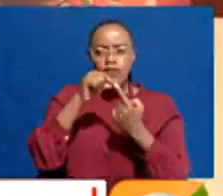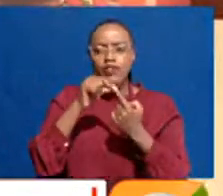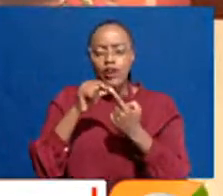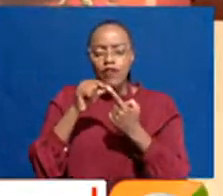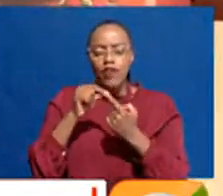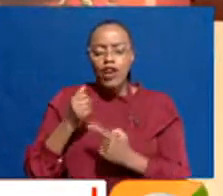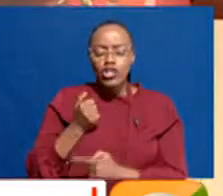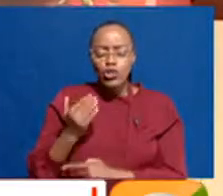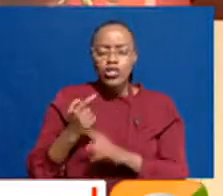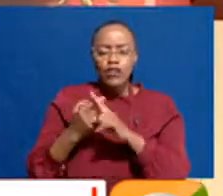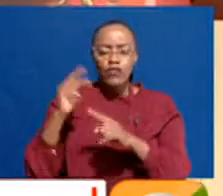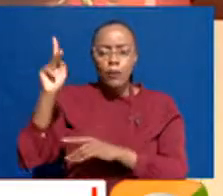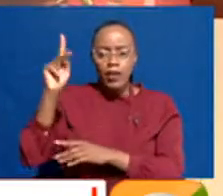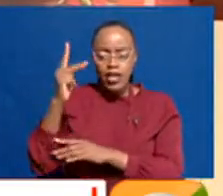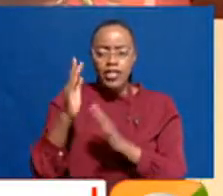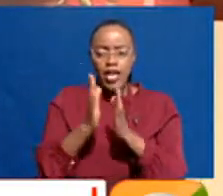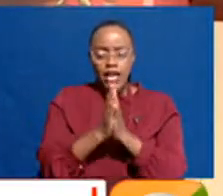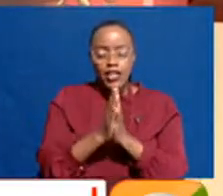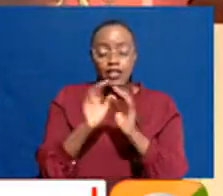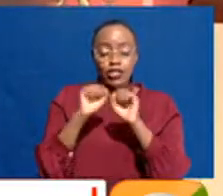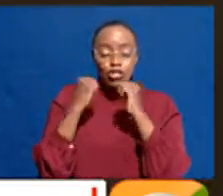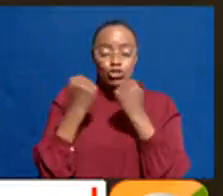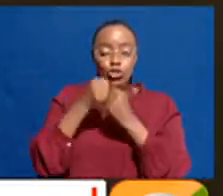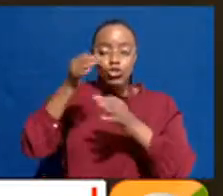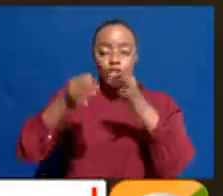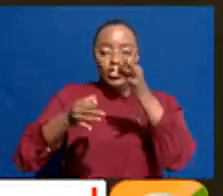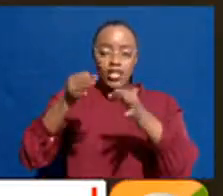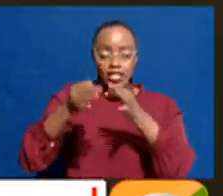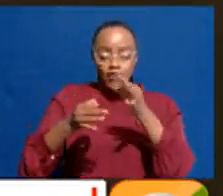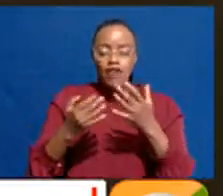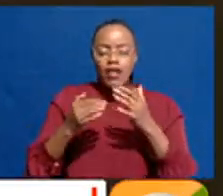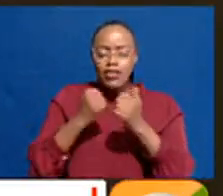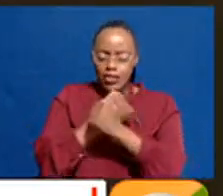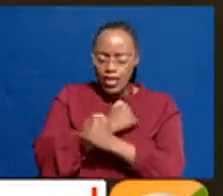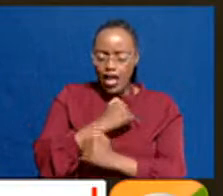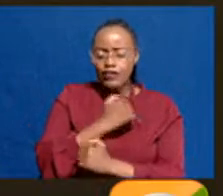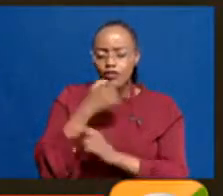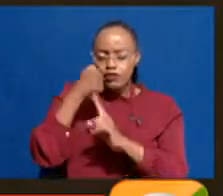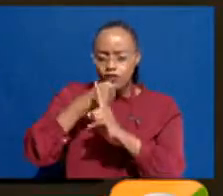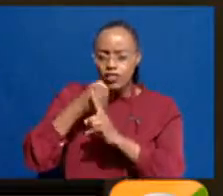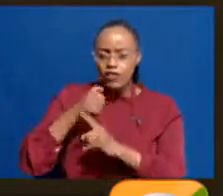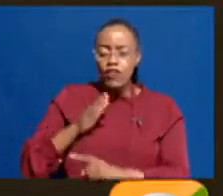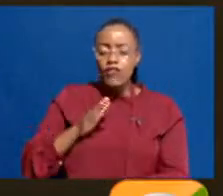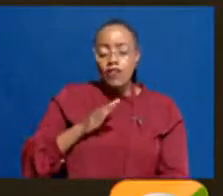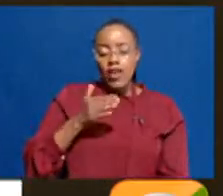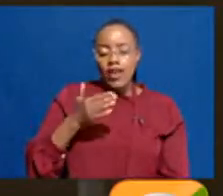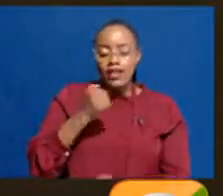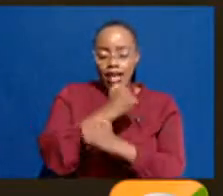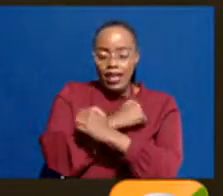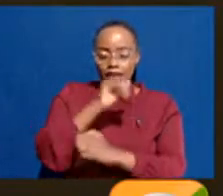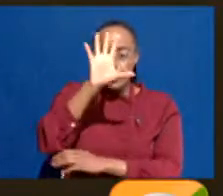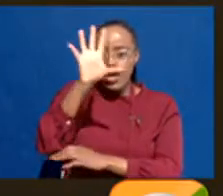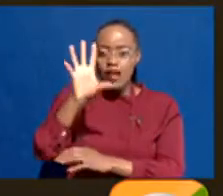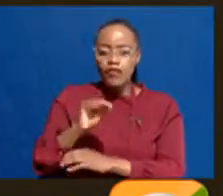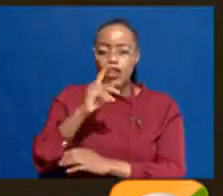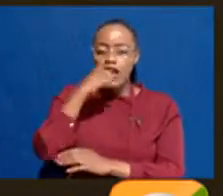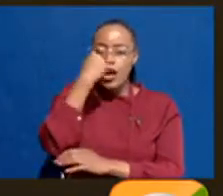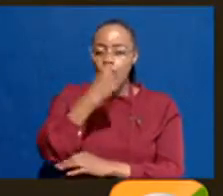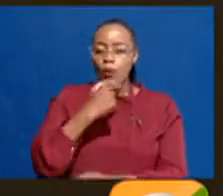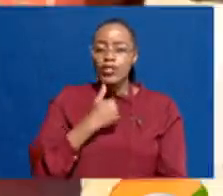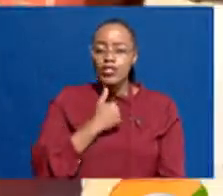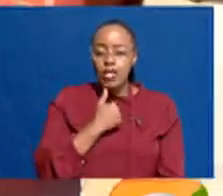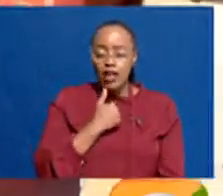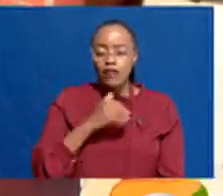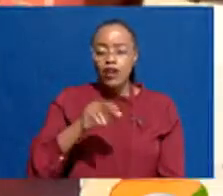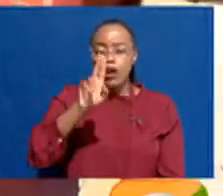soil, for social justice, a feminist, a Pan-African who embraced